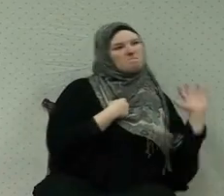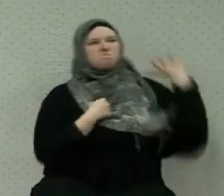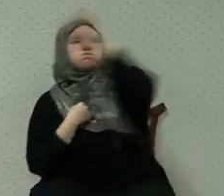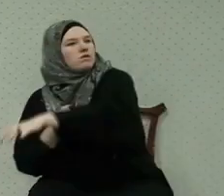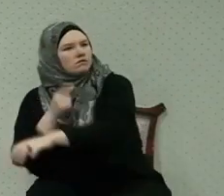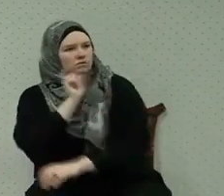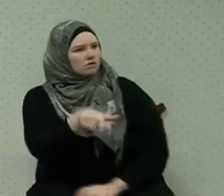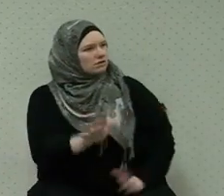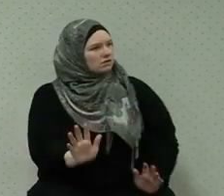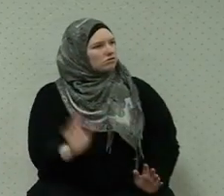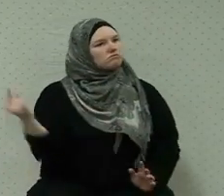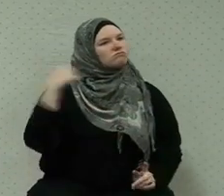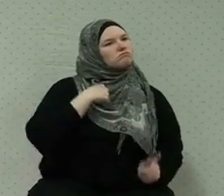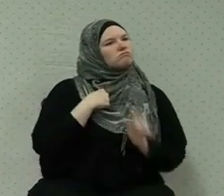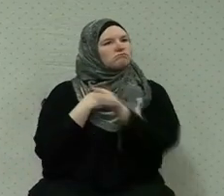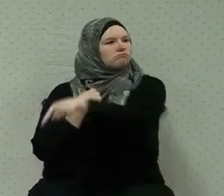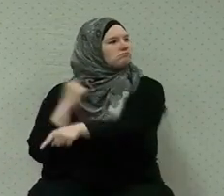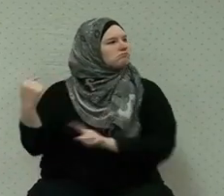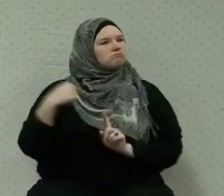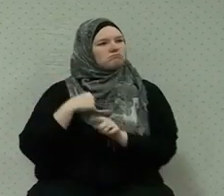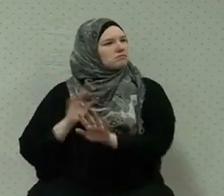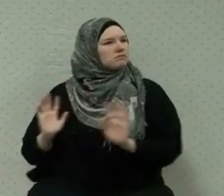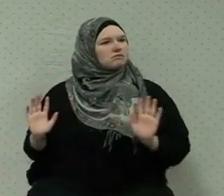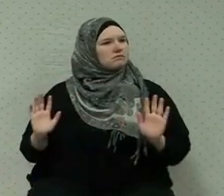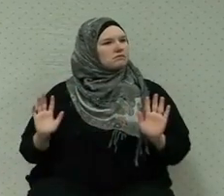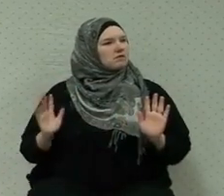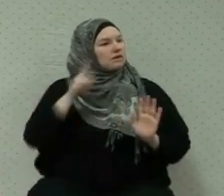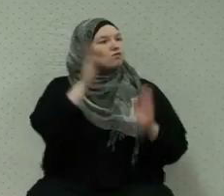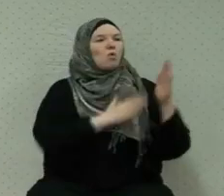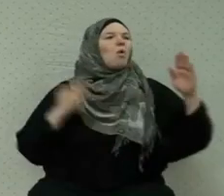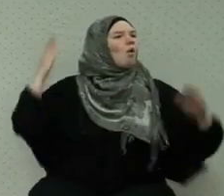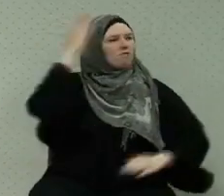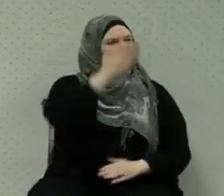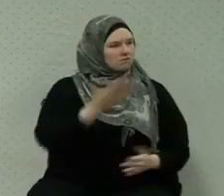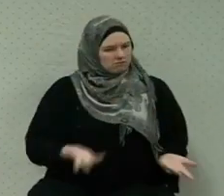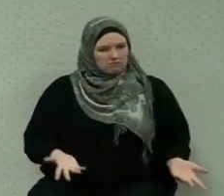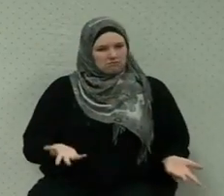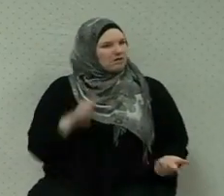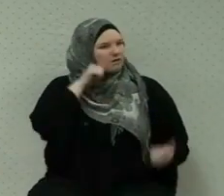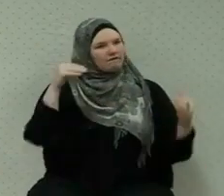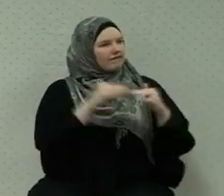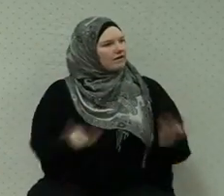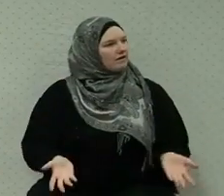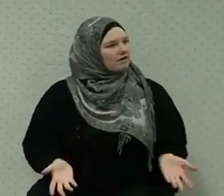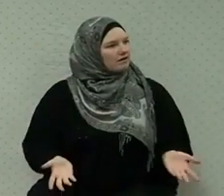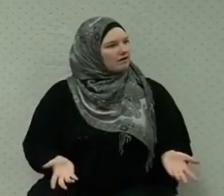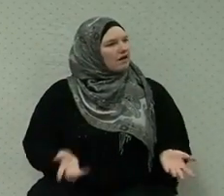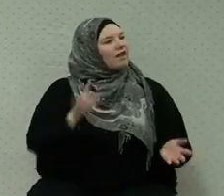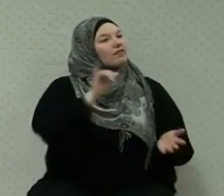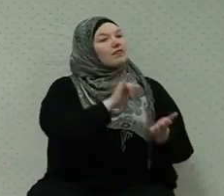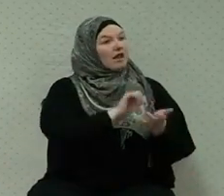Don't go in excess. Amazing. It tames our evil sides of